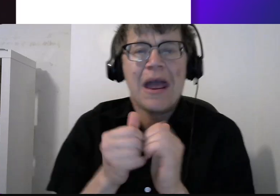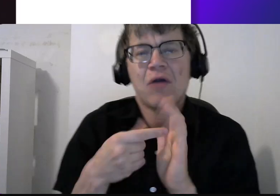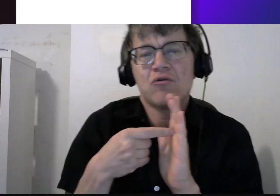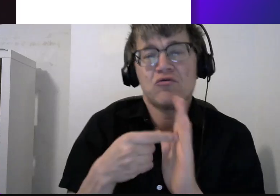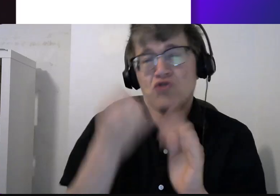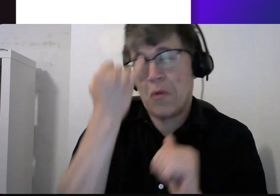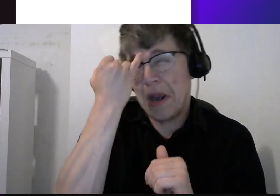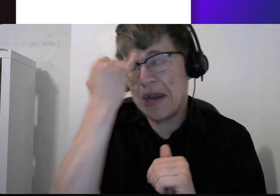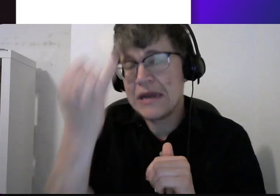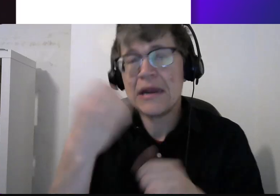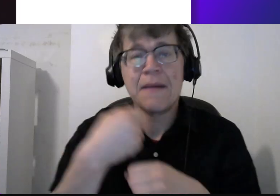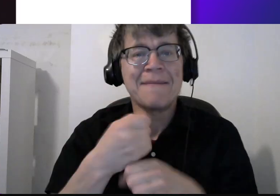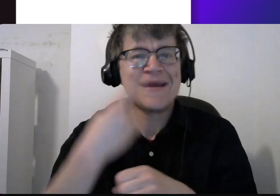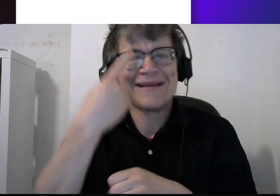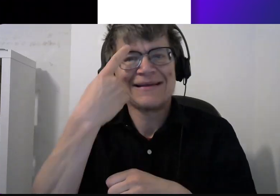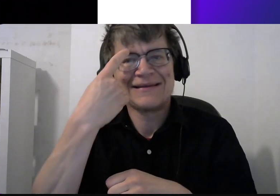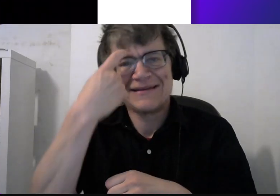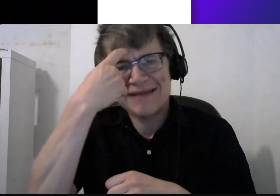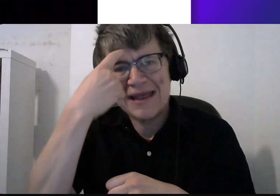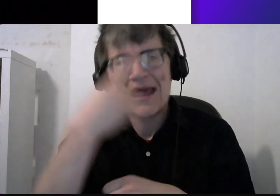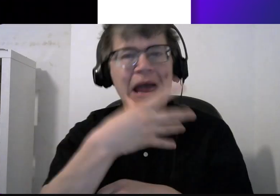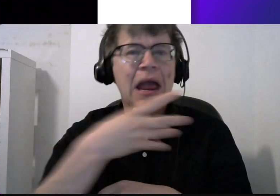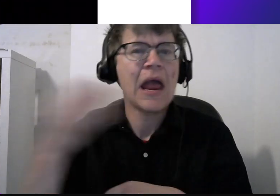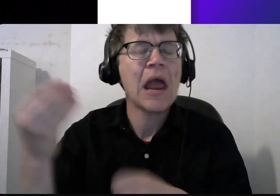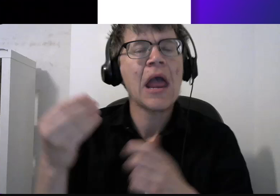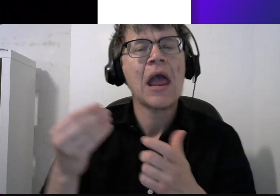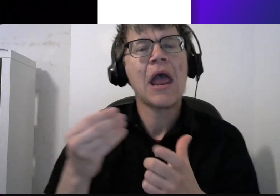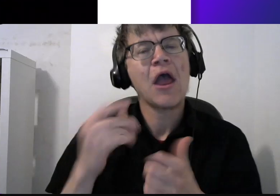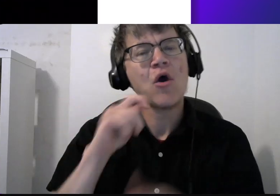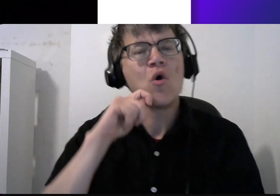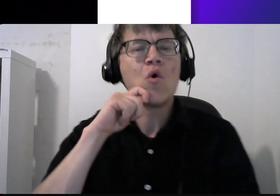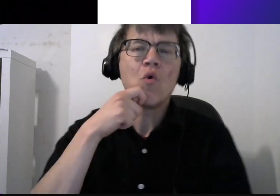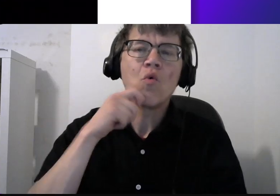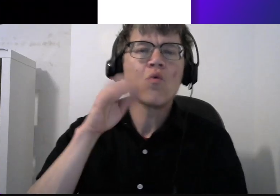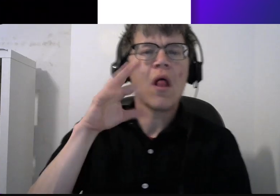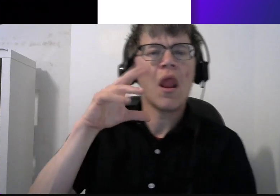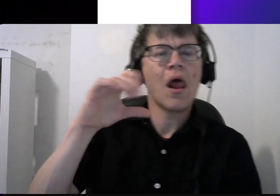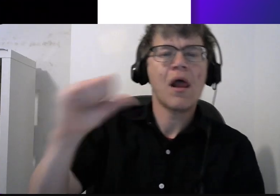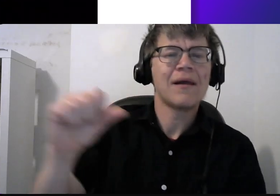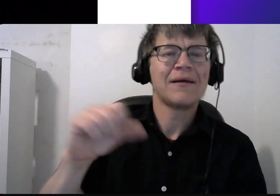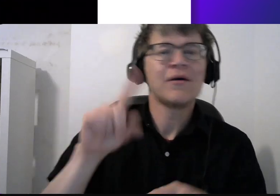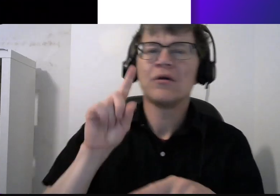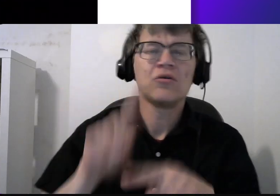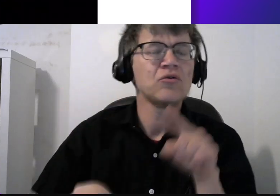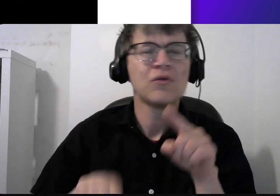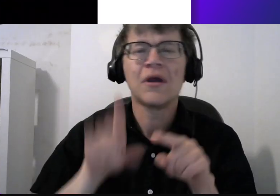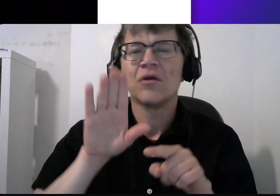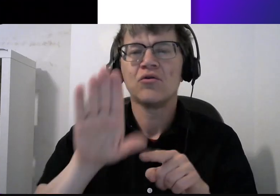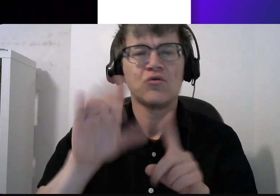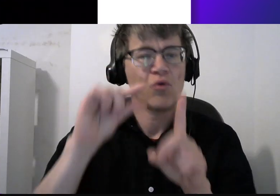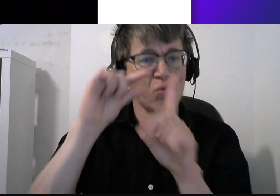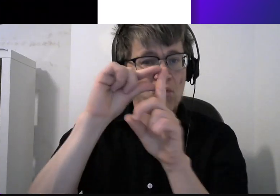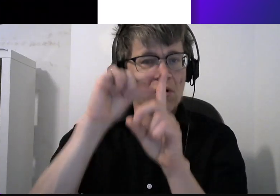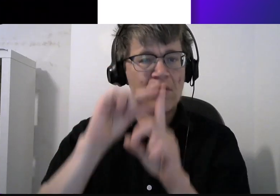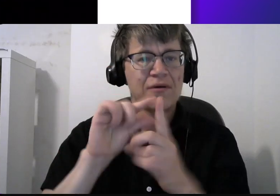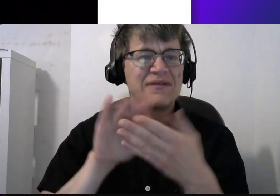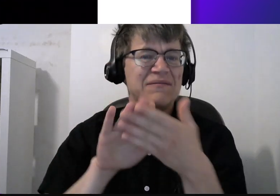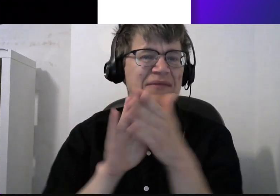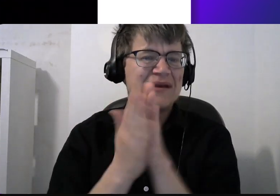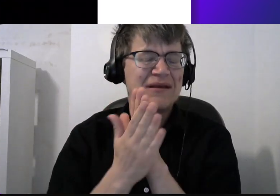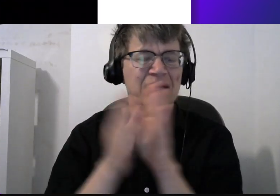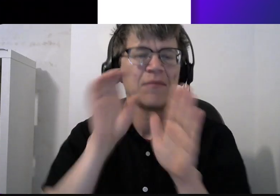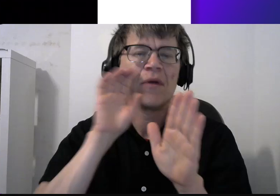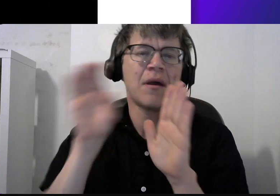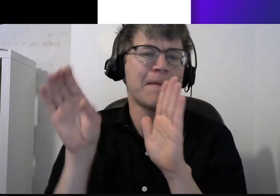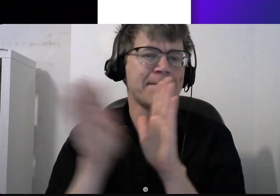way that makes the most sense. What you cannot do for this assignment is turn your text into an object. So here, first off, this isn't